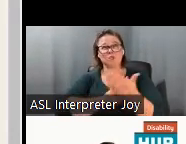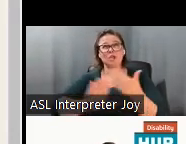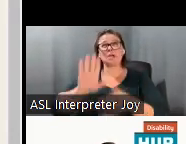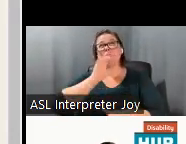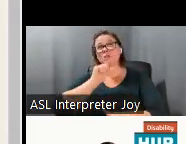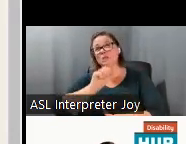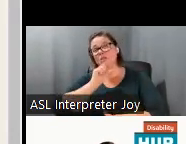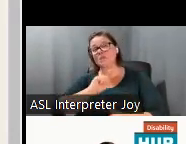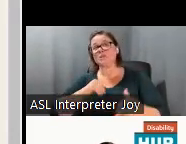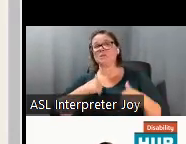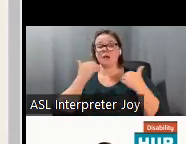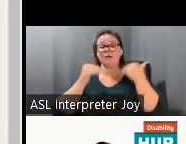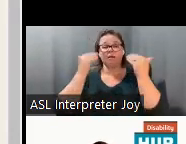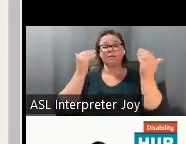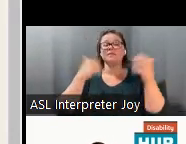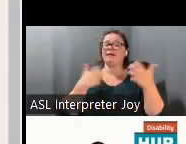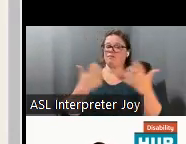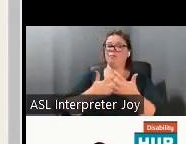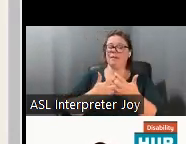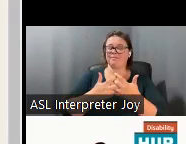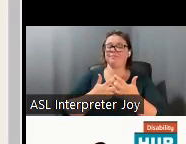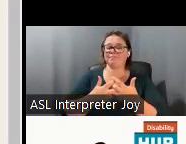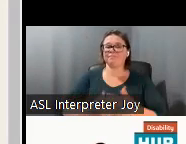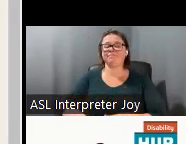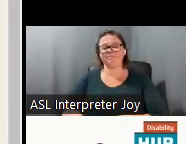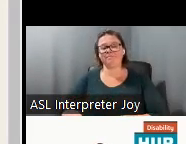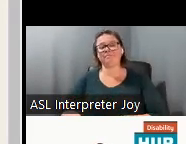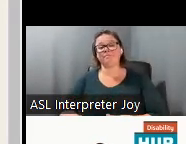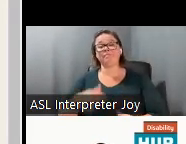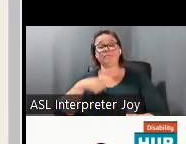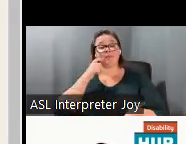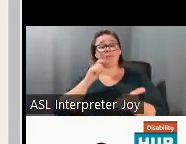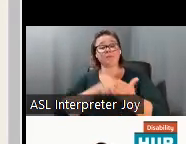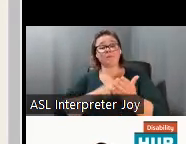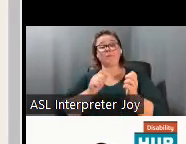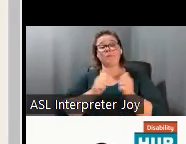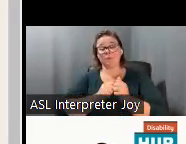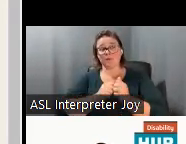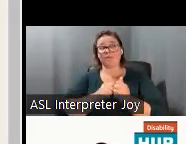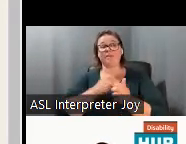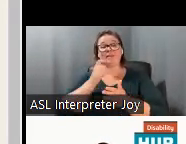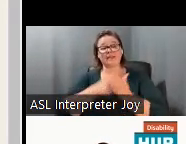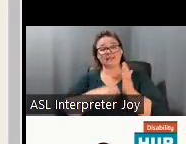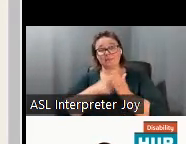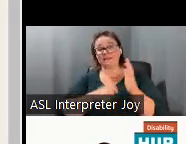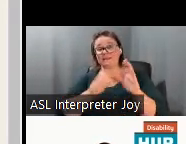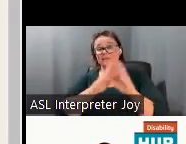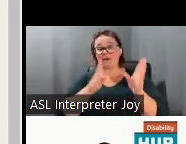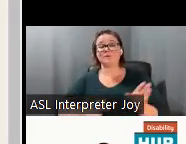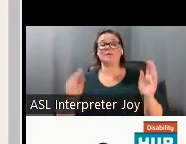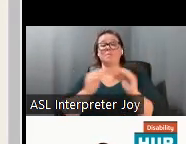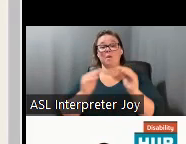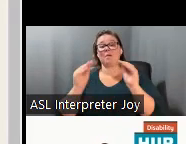adults are living with roommates. I am seeing that with the expense of housing, more and more people